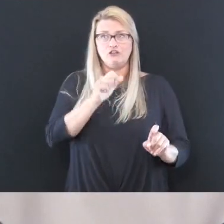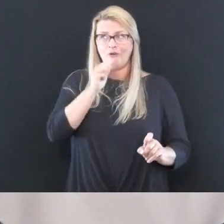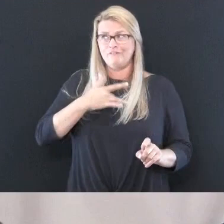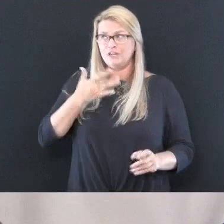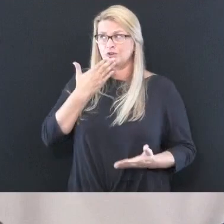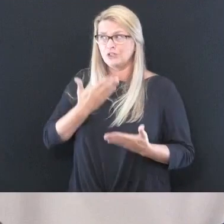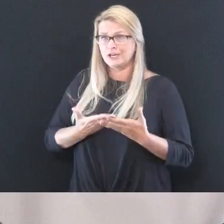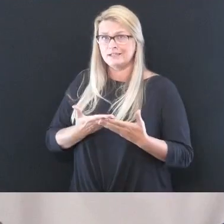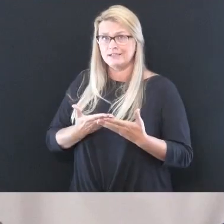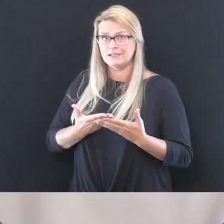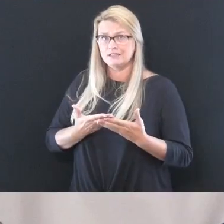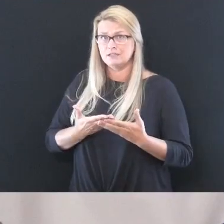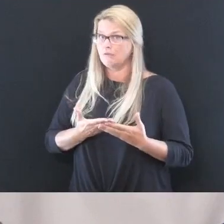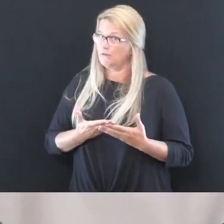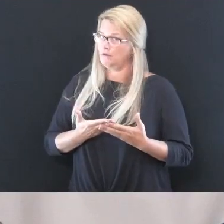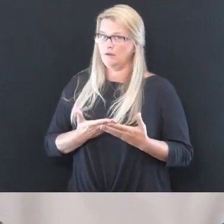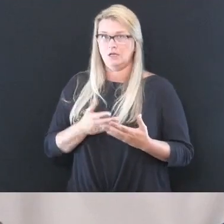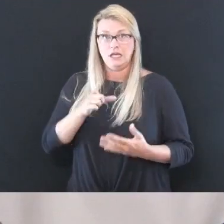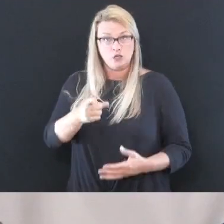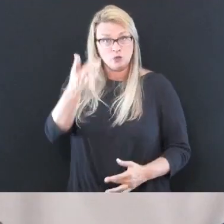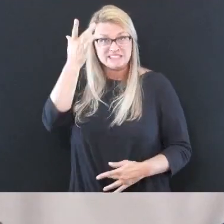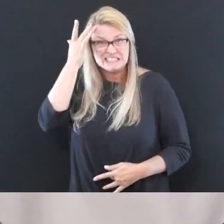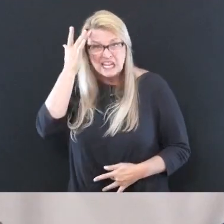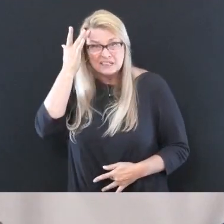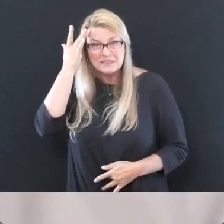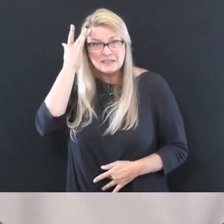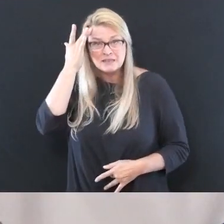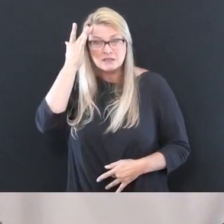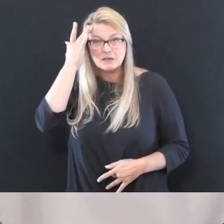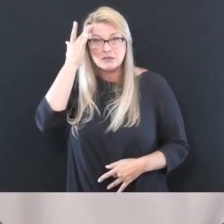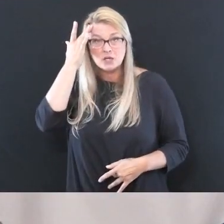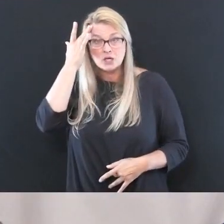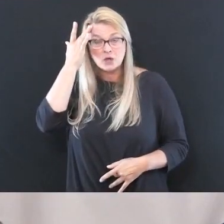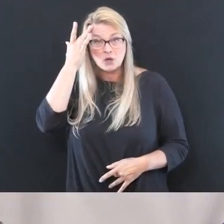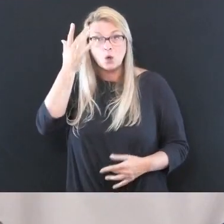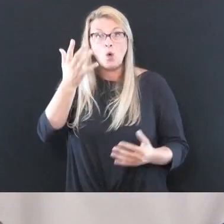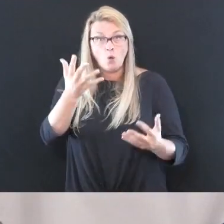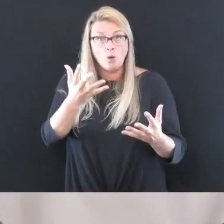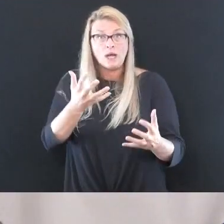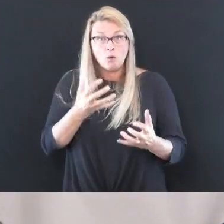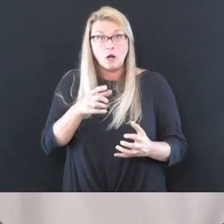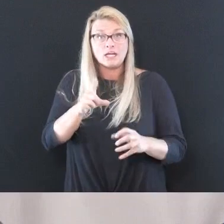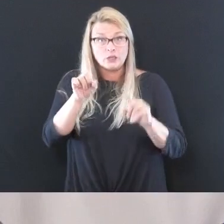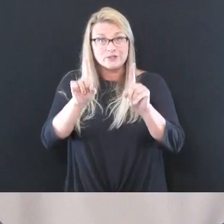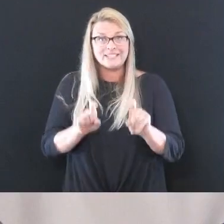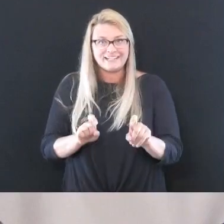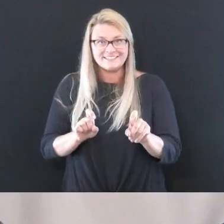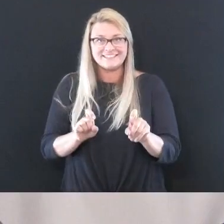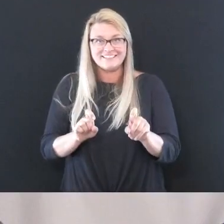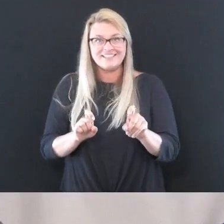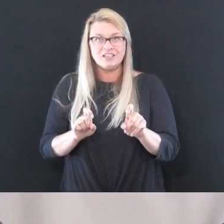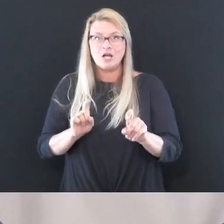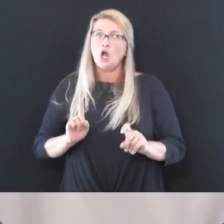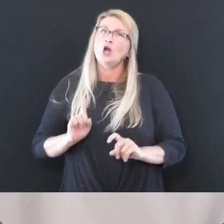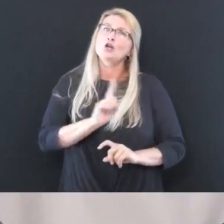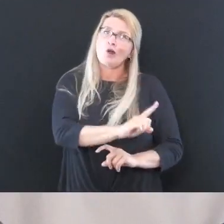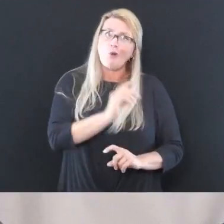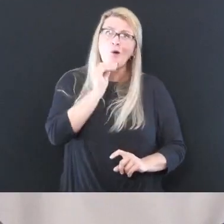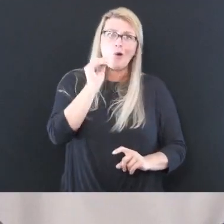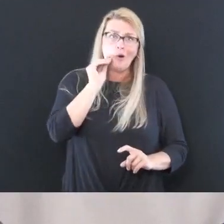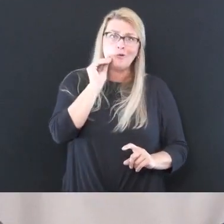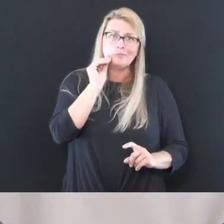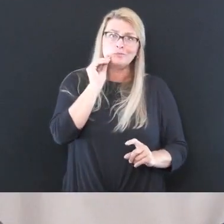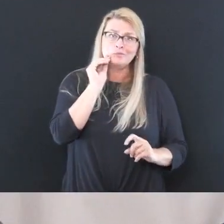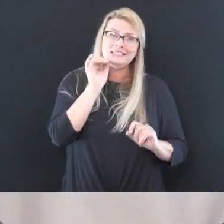bad, well, if you're feeling bad, we absolutely, once you're tested, we absolutely need you to go home